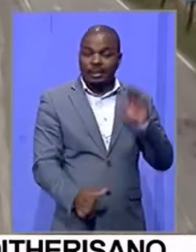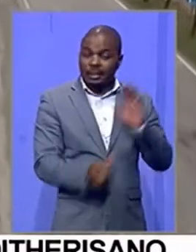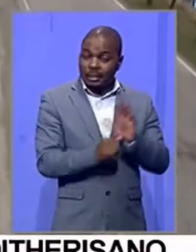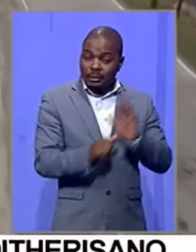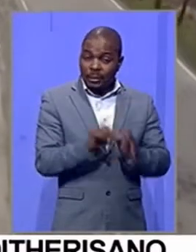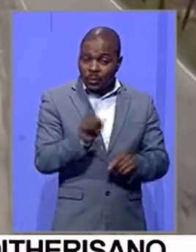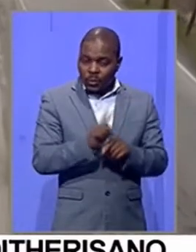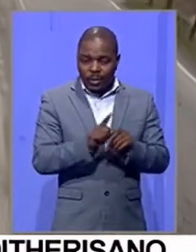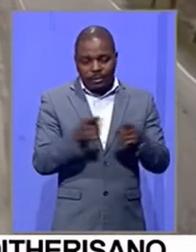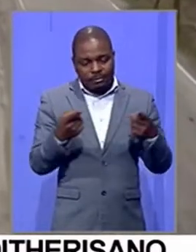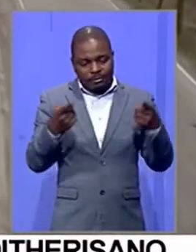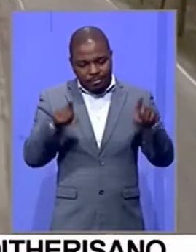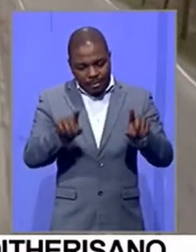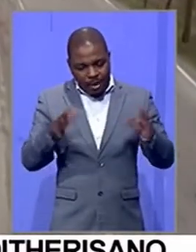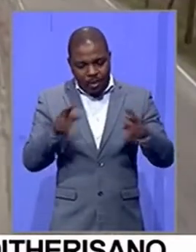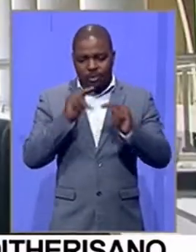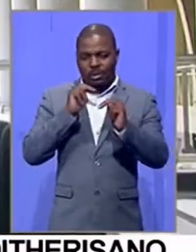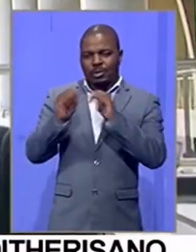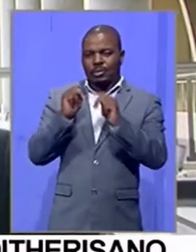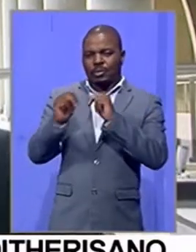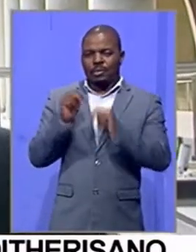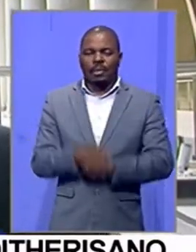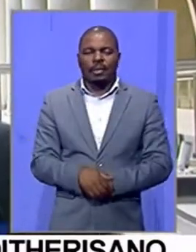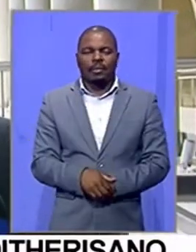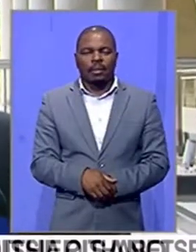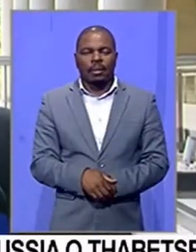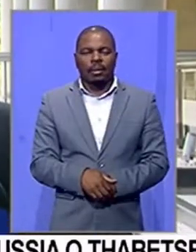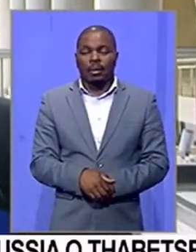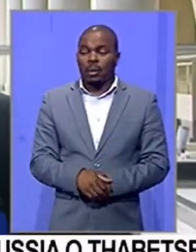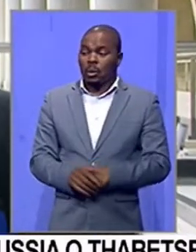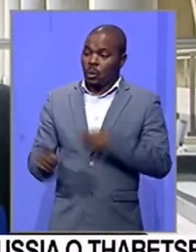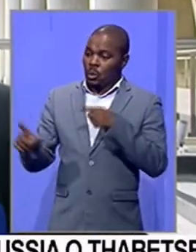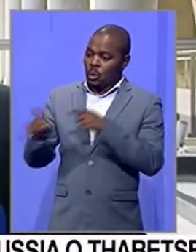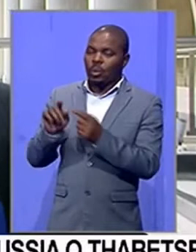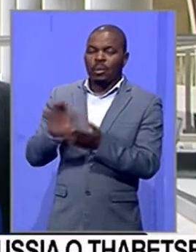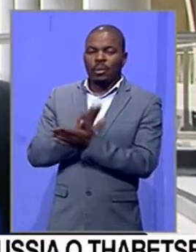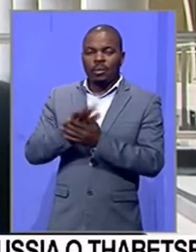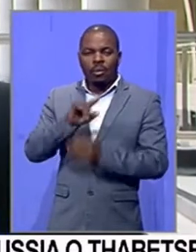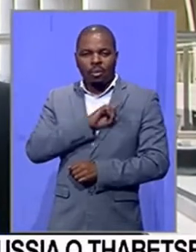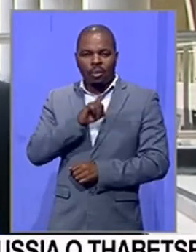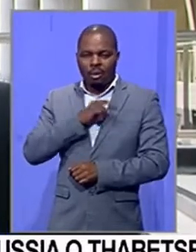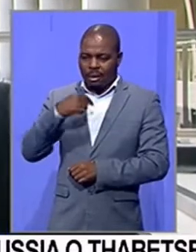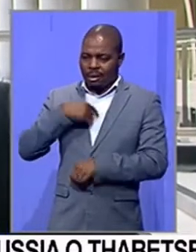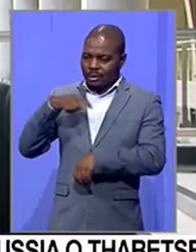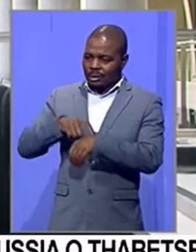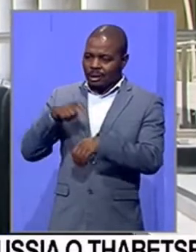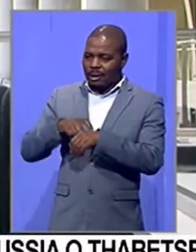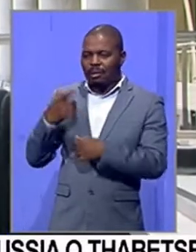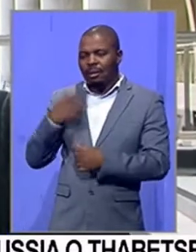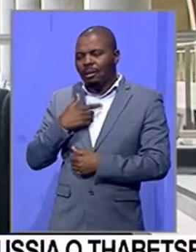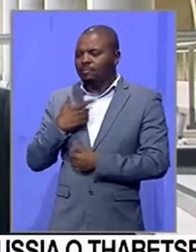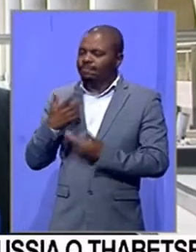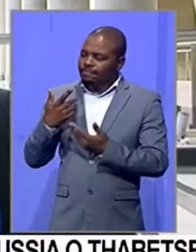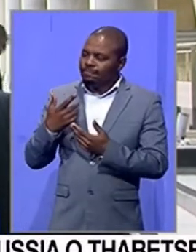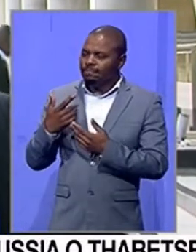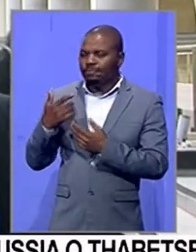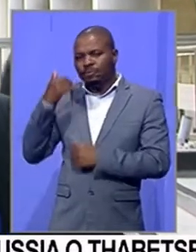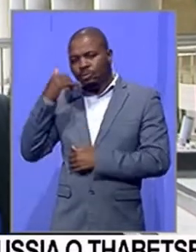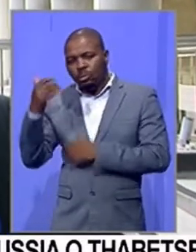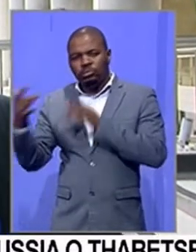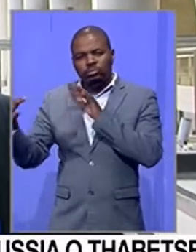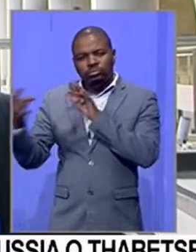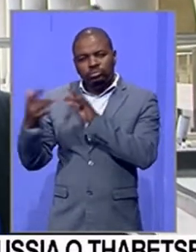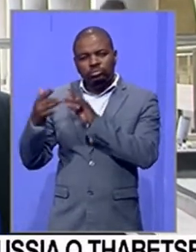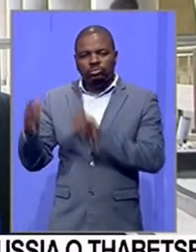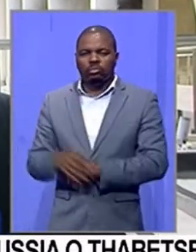tumellano ka tsela ya ditherisano. So he was rather pleased that I could make time to talk to him. And